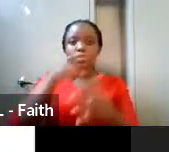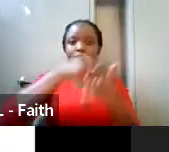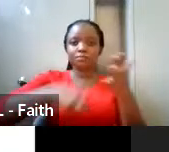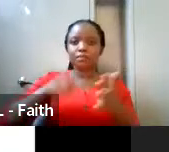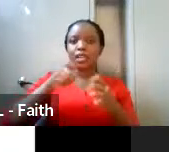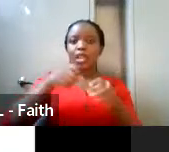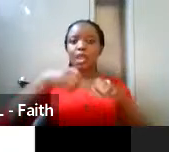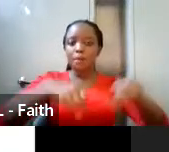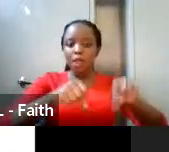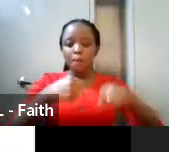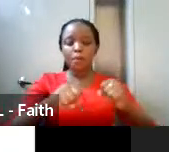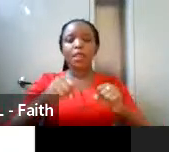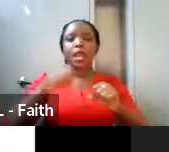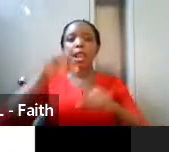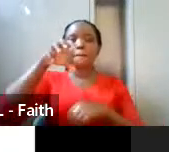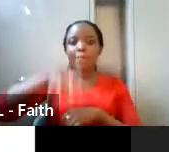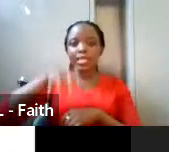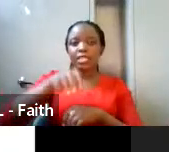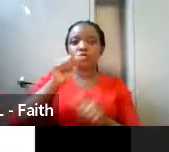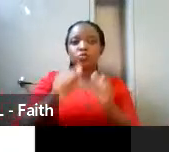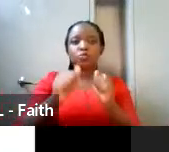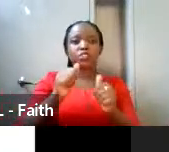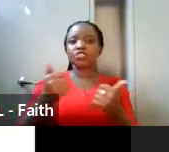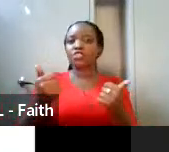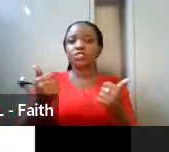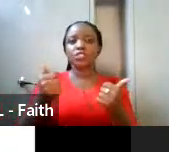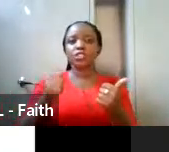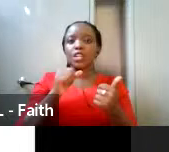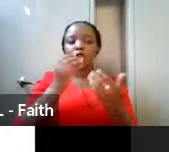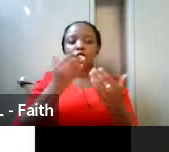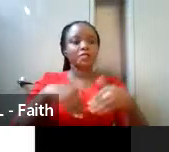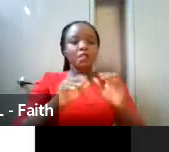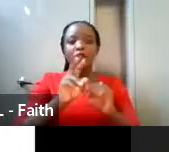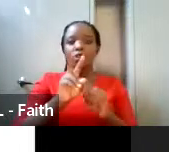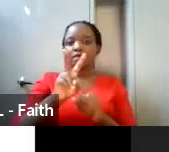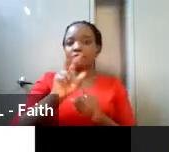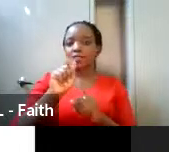and matatus that have not complied.